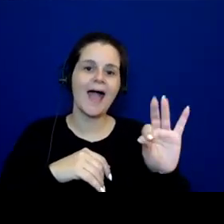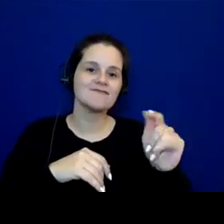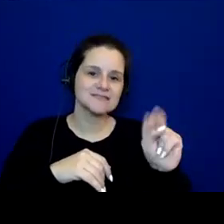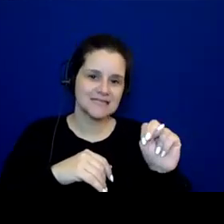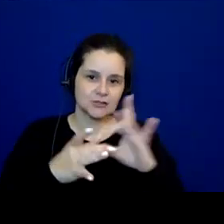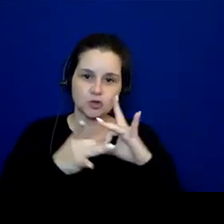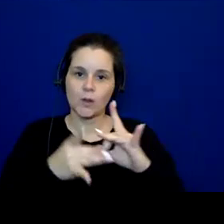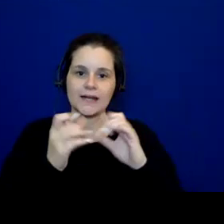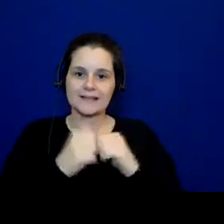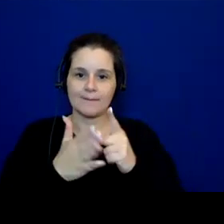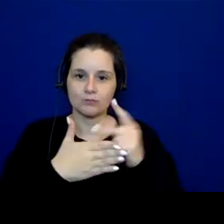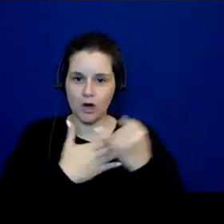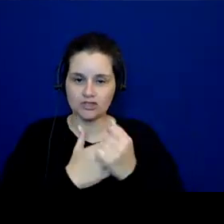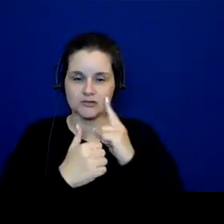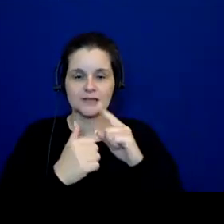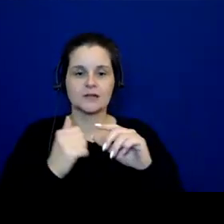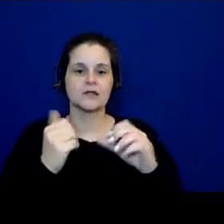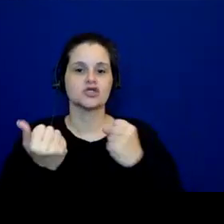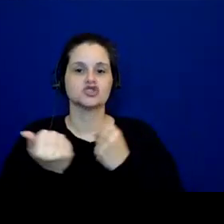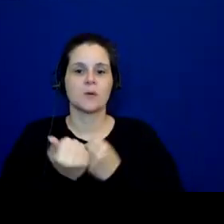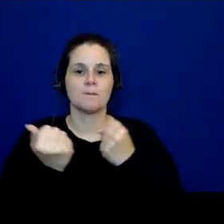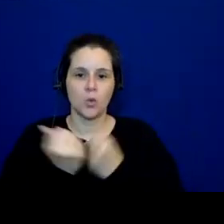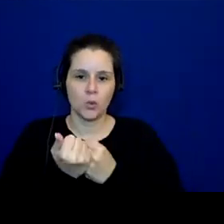the website is